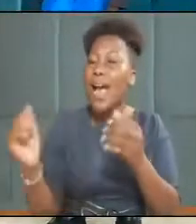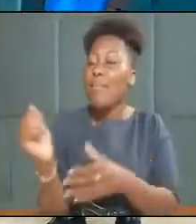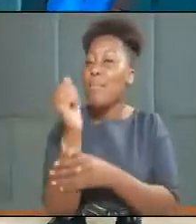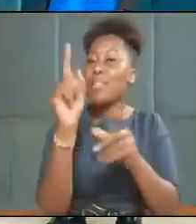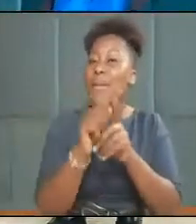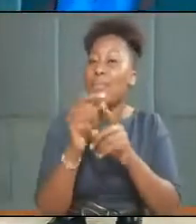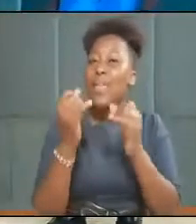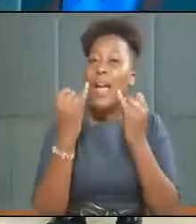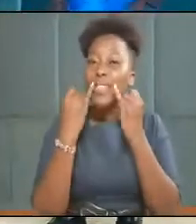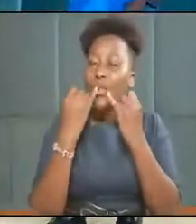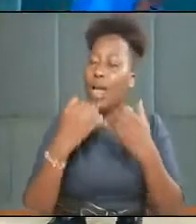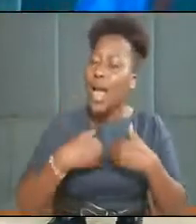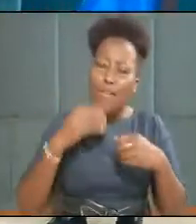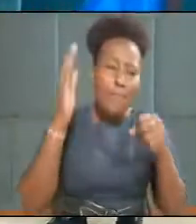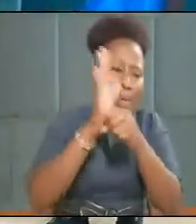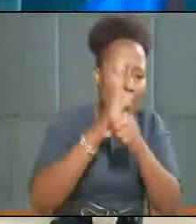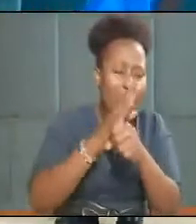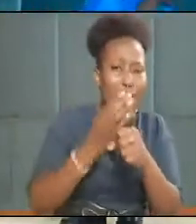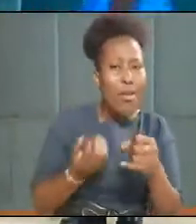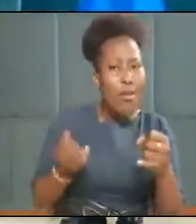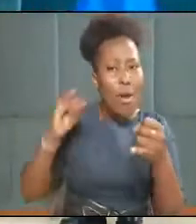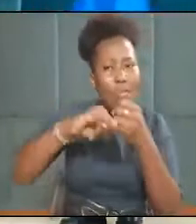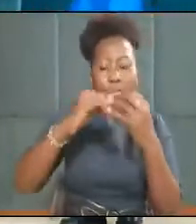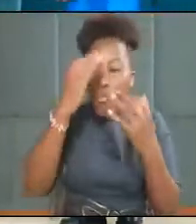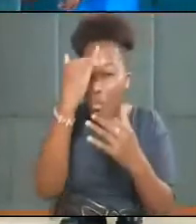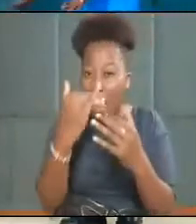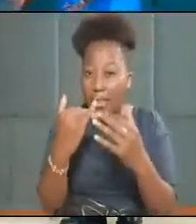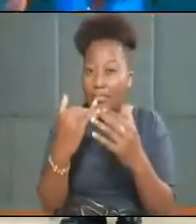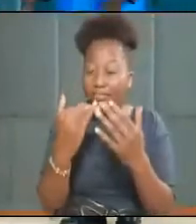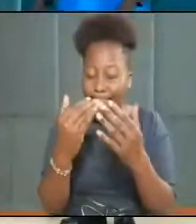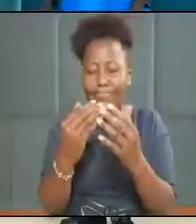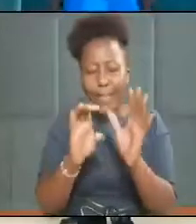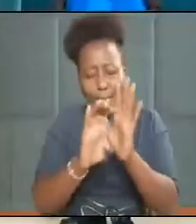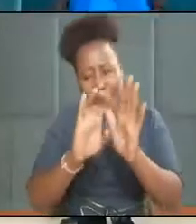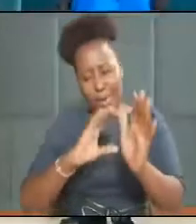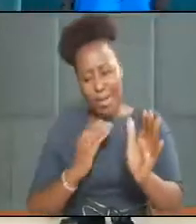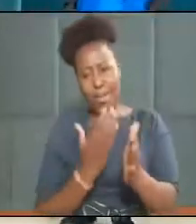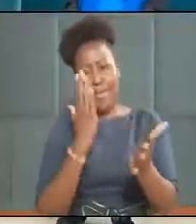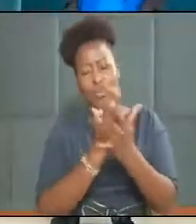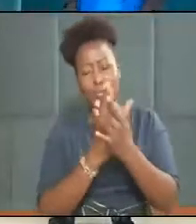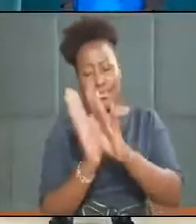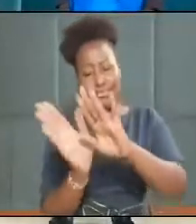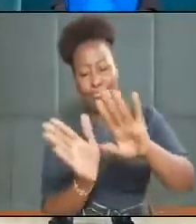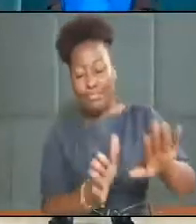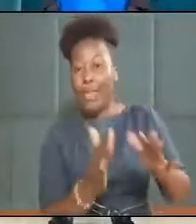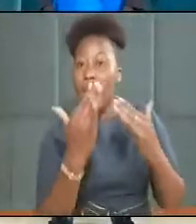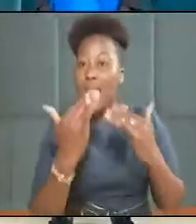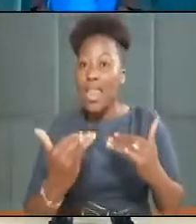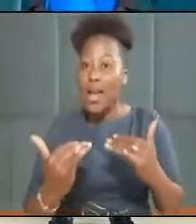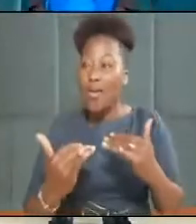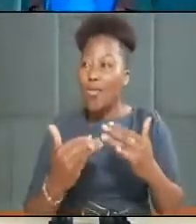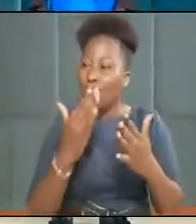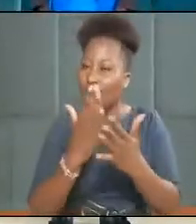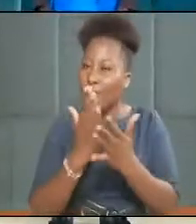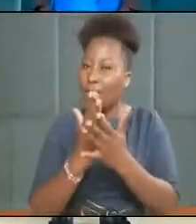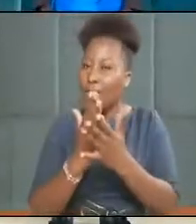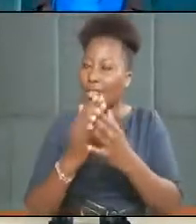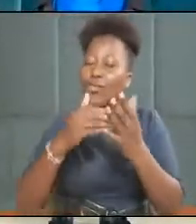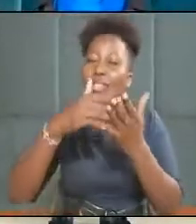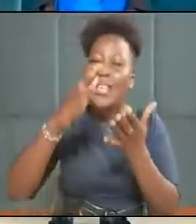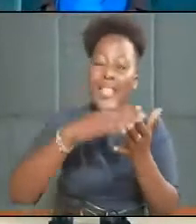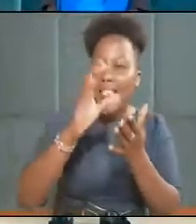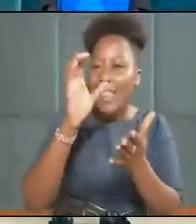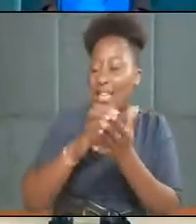Isaac had multiple wives. Why can't we? They are our examples. By now, this honorable city should decide the